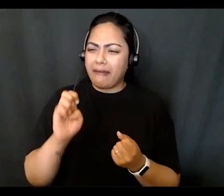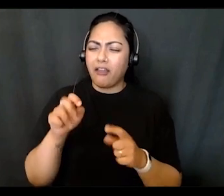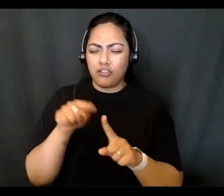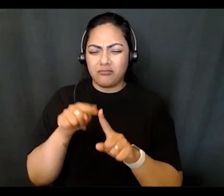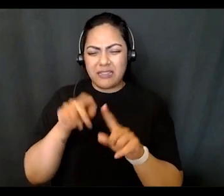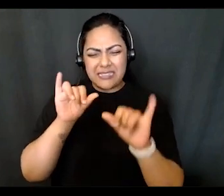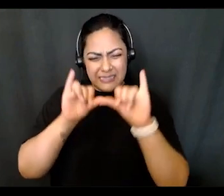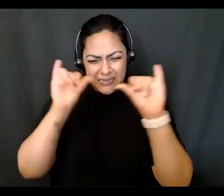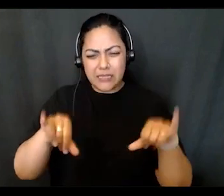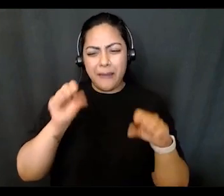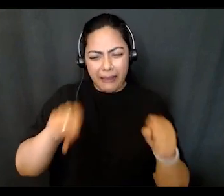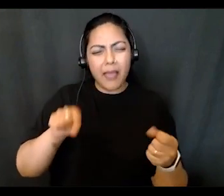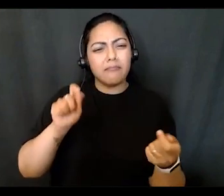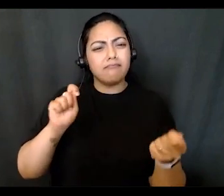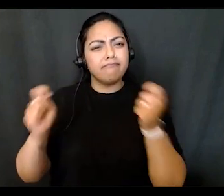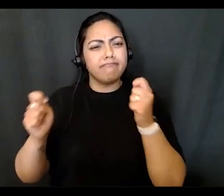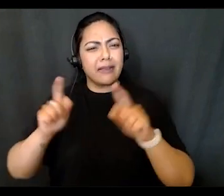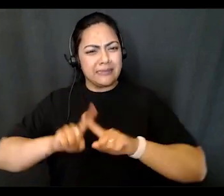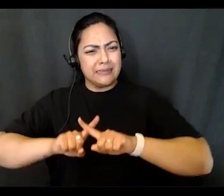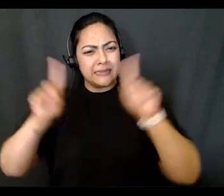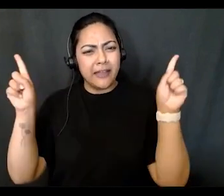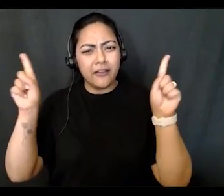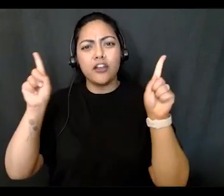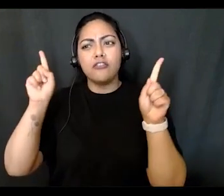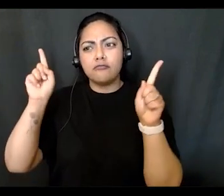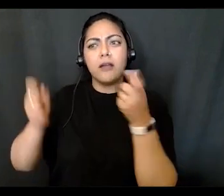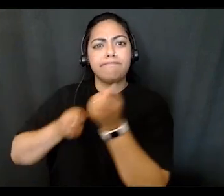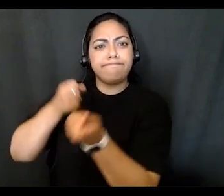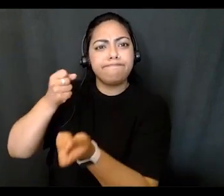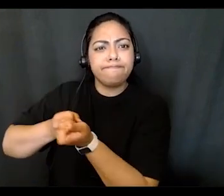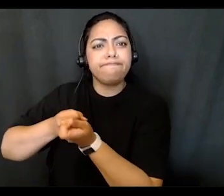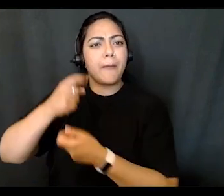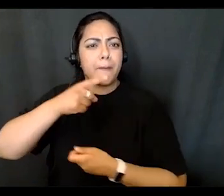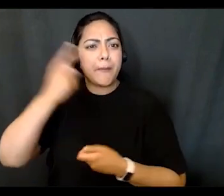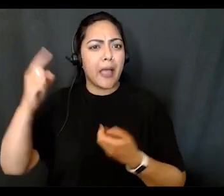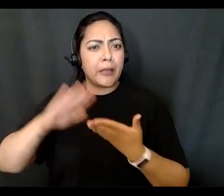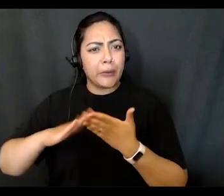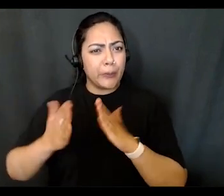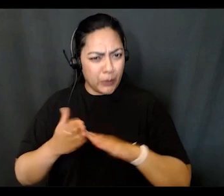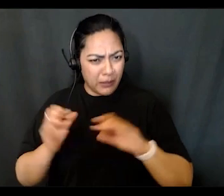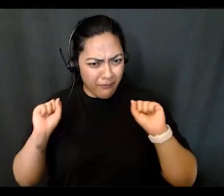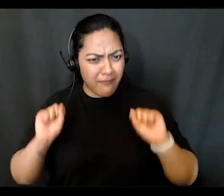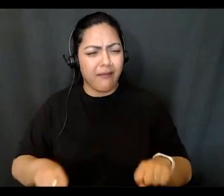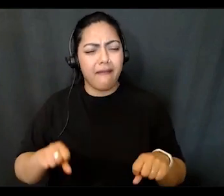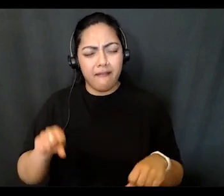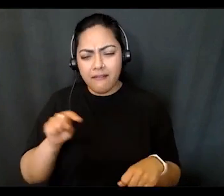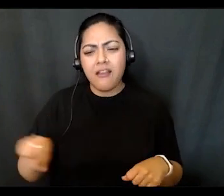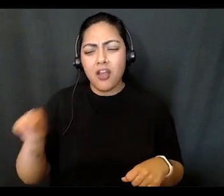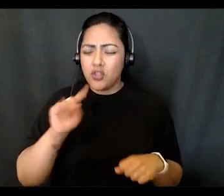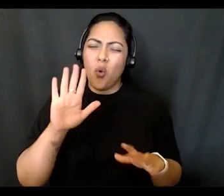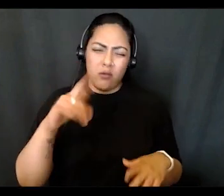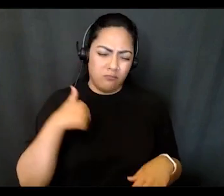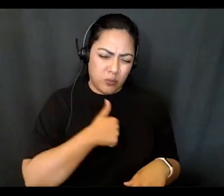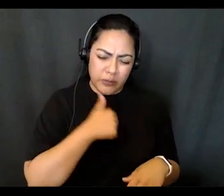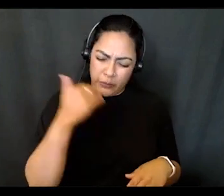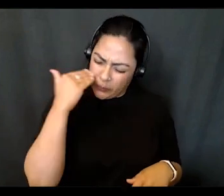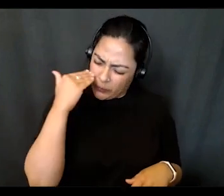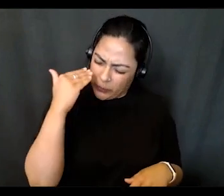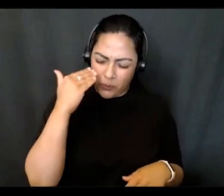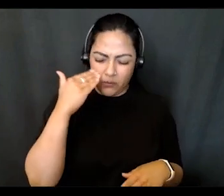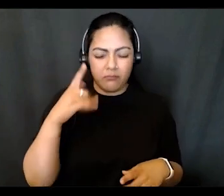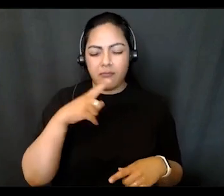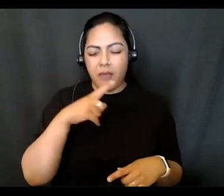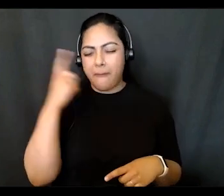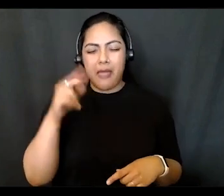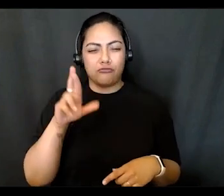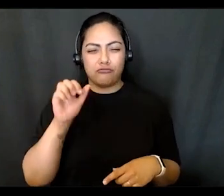through how it can really be aligned to improve the health of Black communities. And so we understand that anti-Black racism, as we've been hearing from Dr. Dryden,